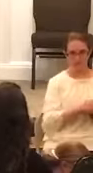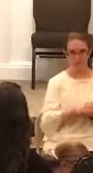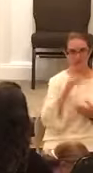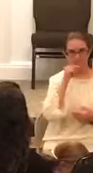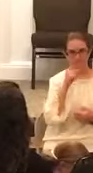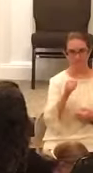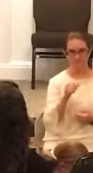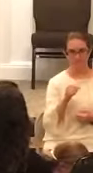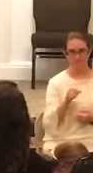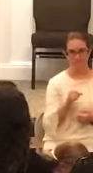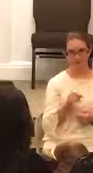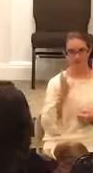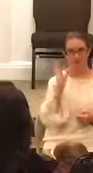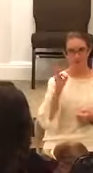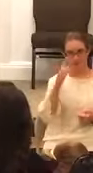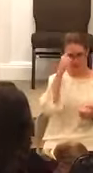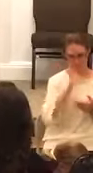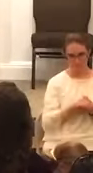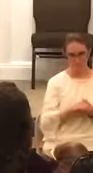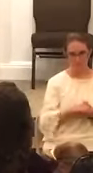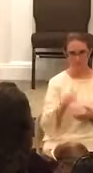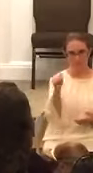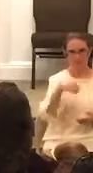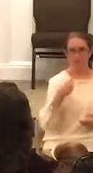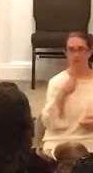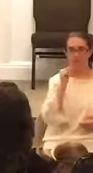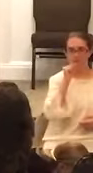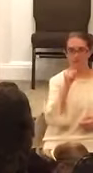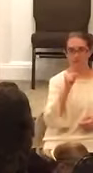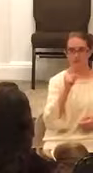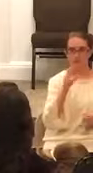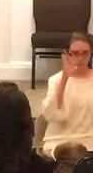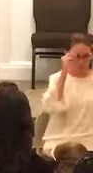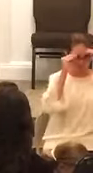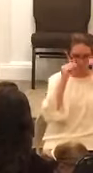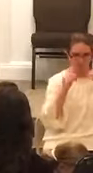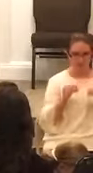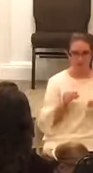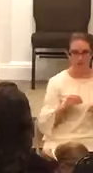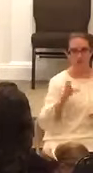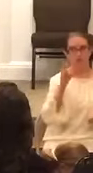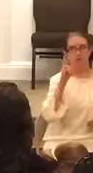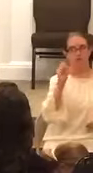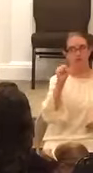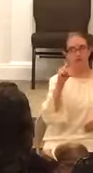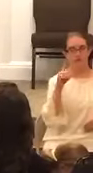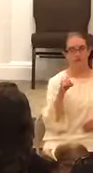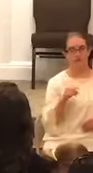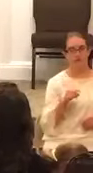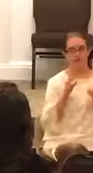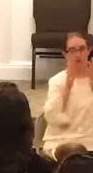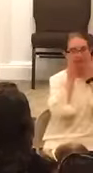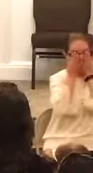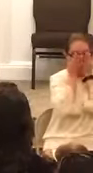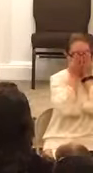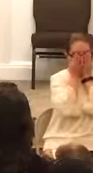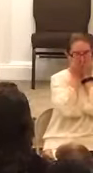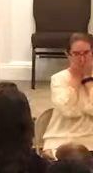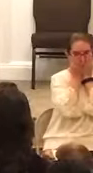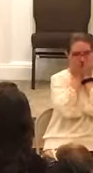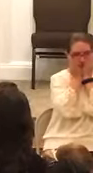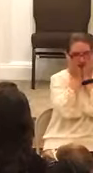telling anybody, if you preach a doctrine anything any other than what I've taught you, then you're going to be accursed. Amen. Even if you're an angel from